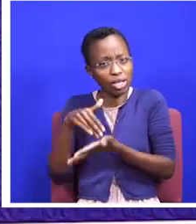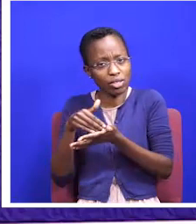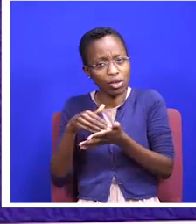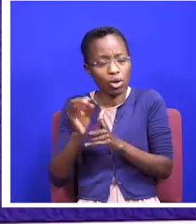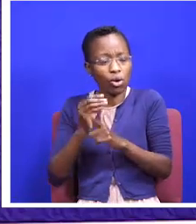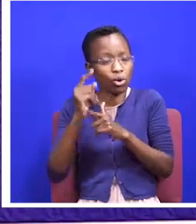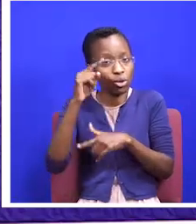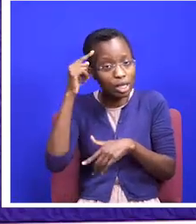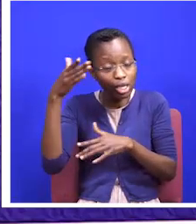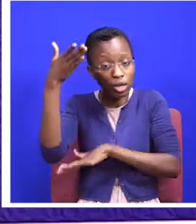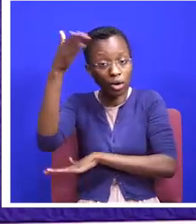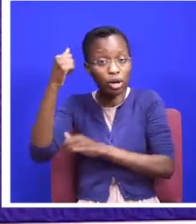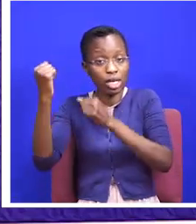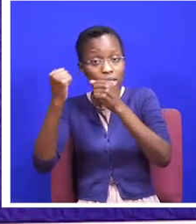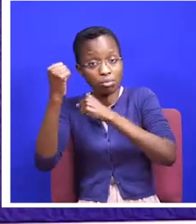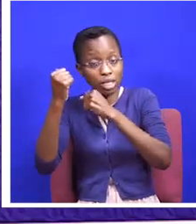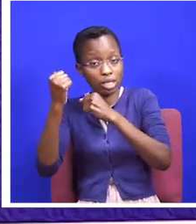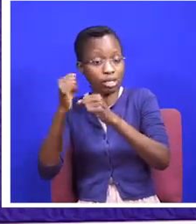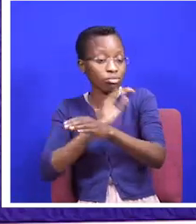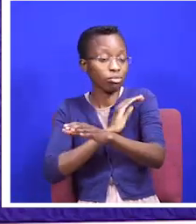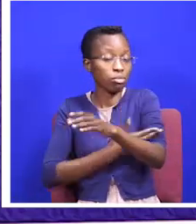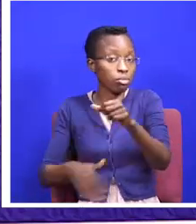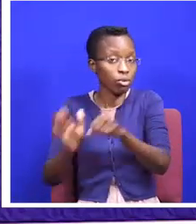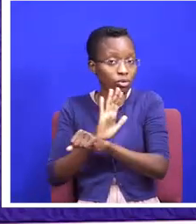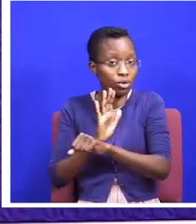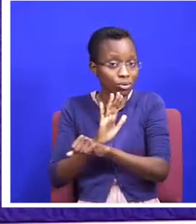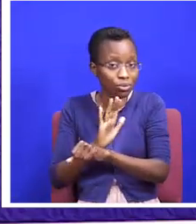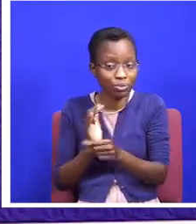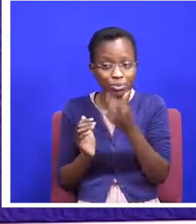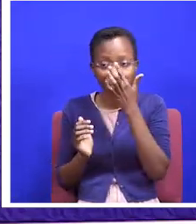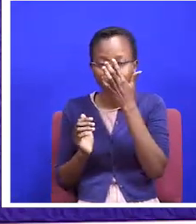Do you think He's mighty and strong and powerful?